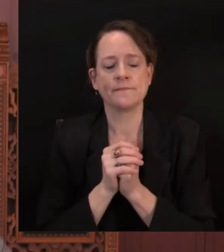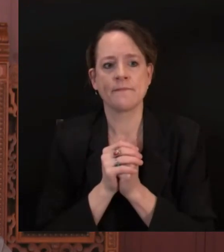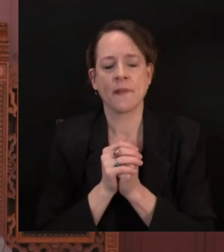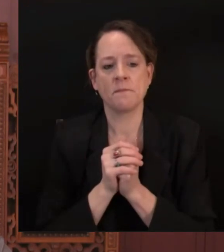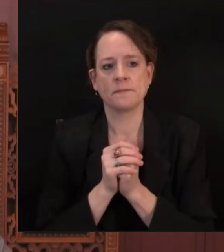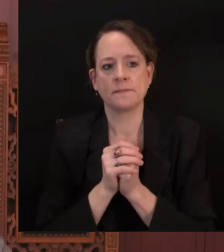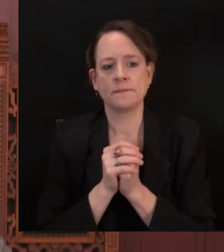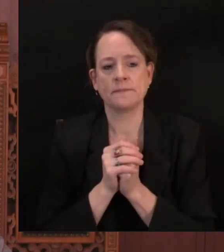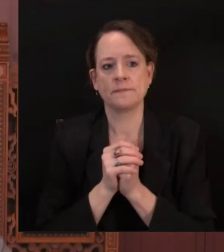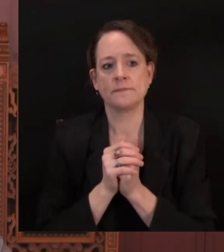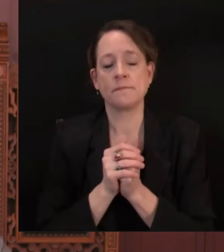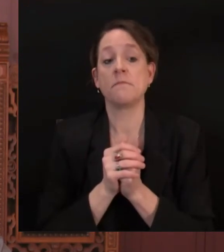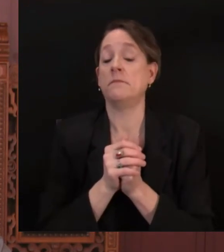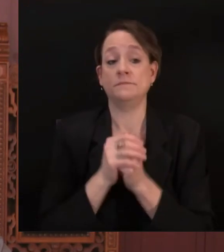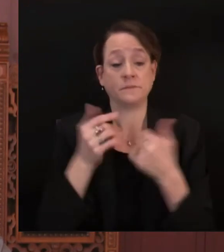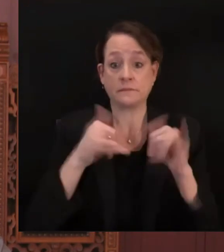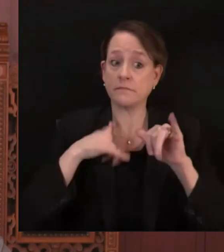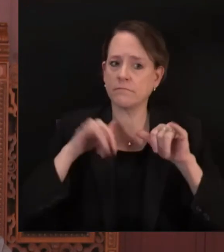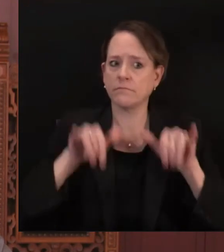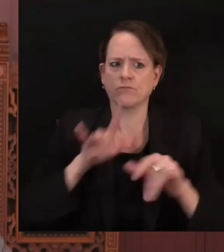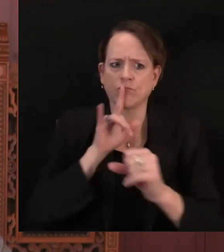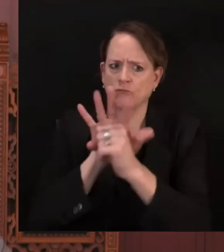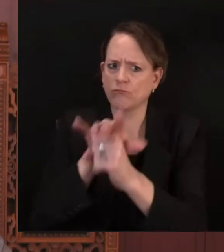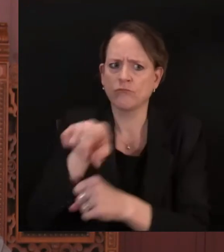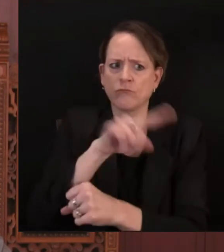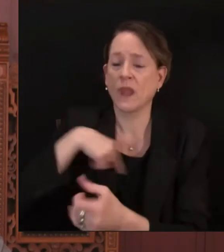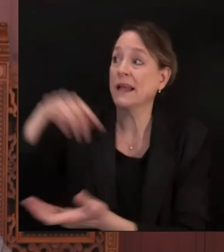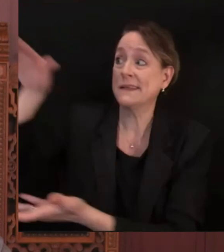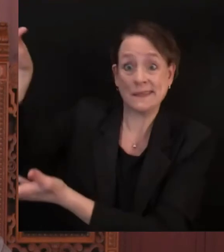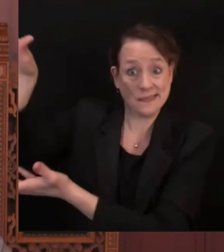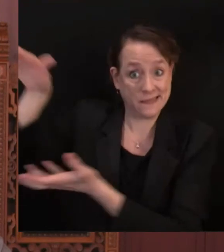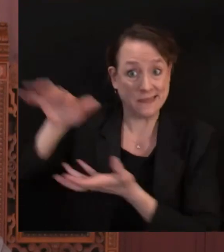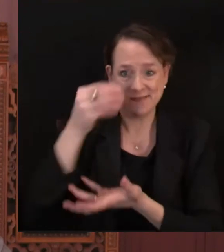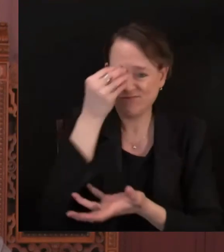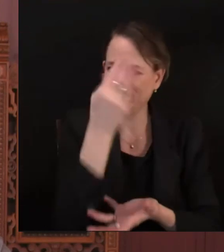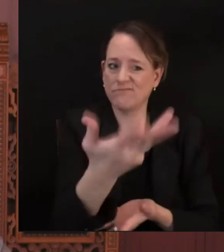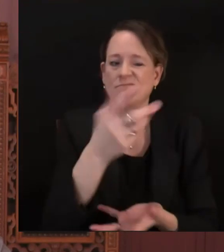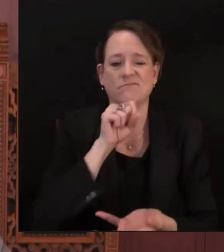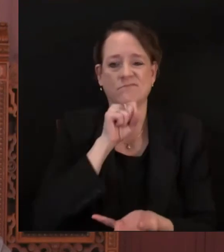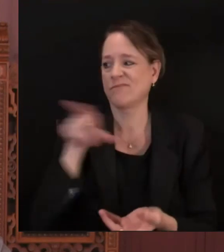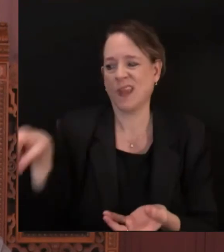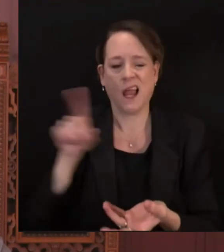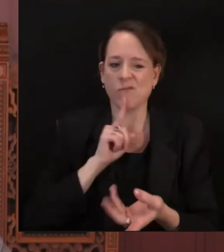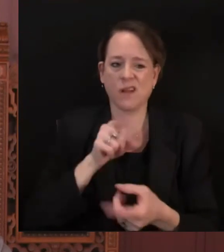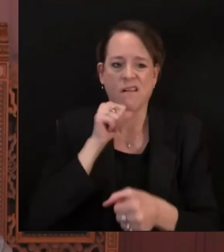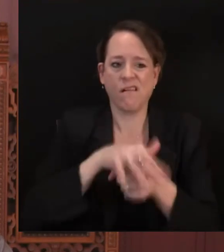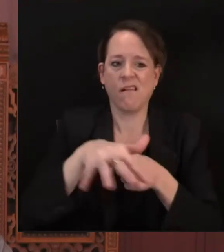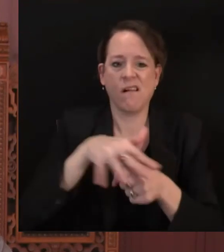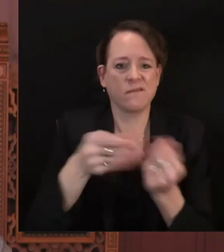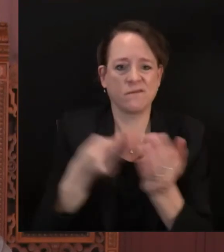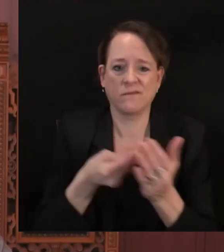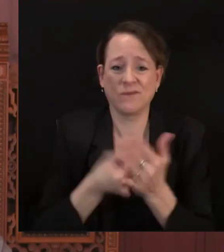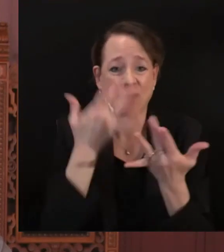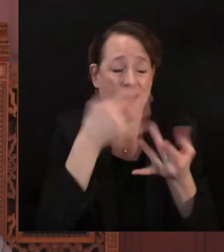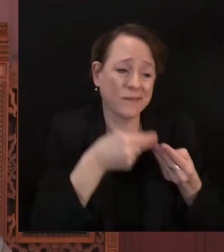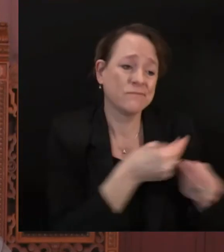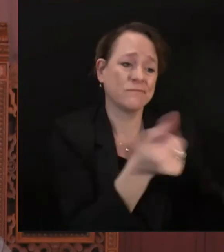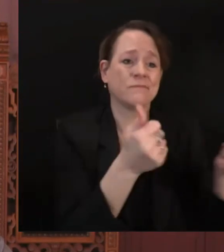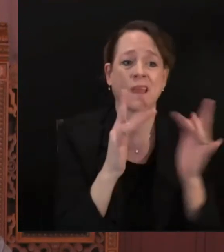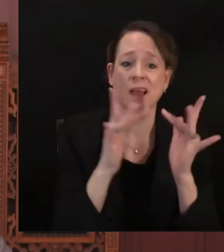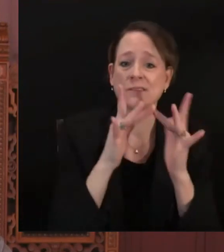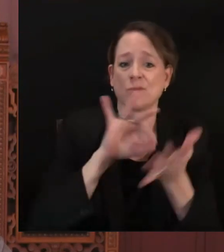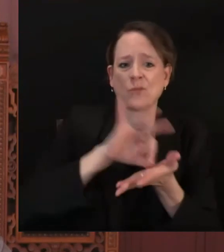continue contact tracing, testing, and other items to get us through this